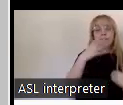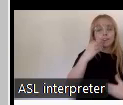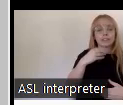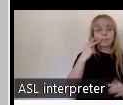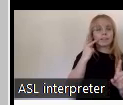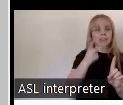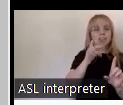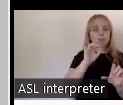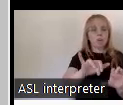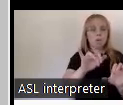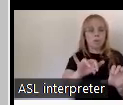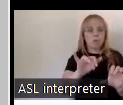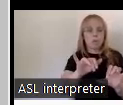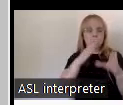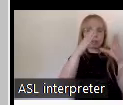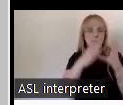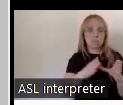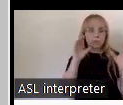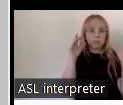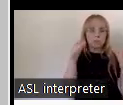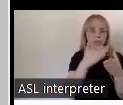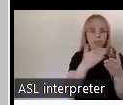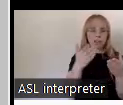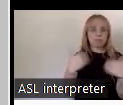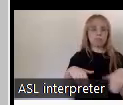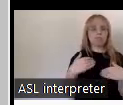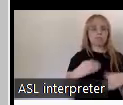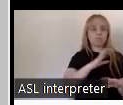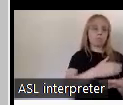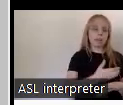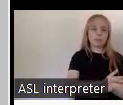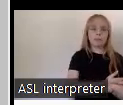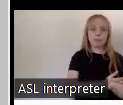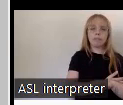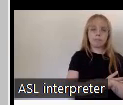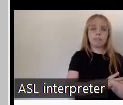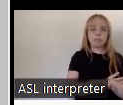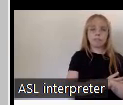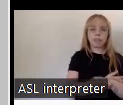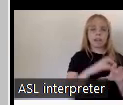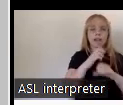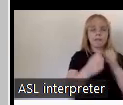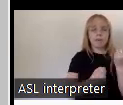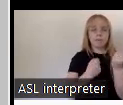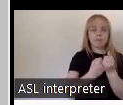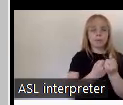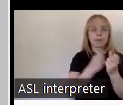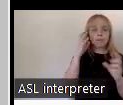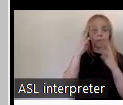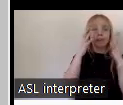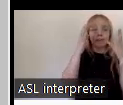behind these person-centered things and how they might help support creating someone's best life their